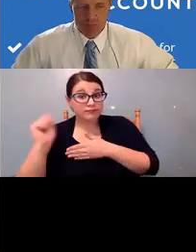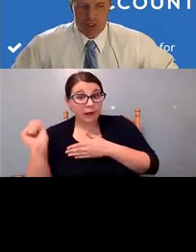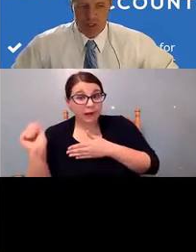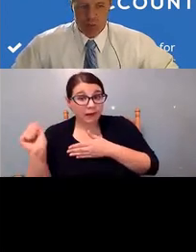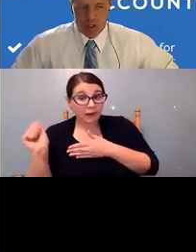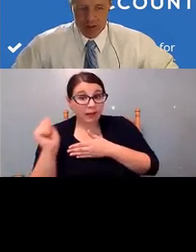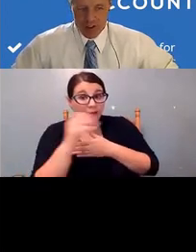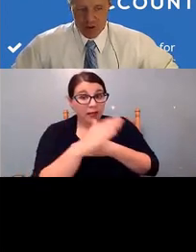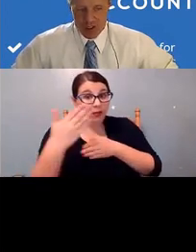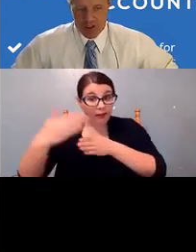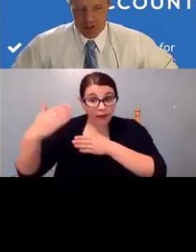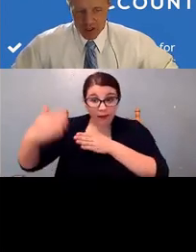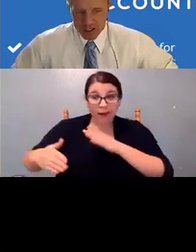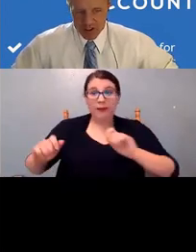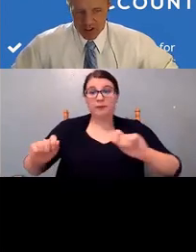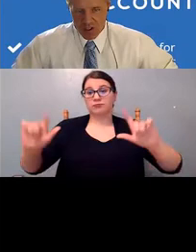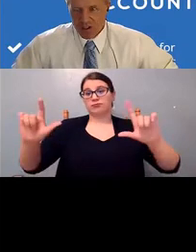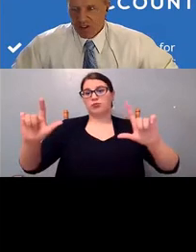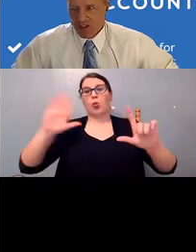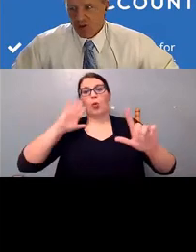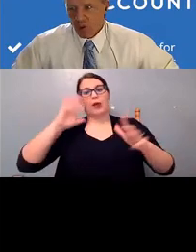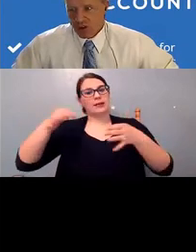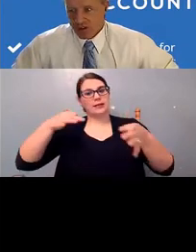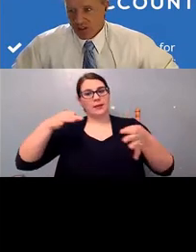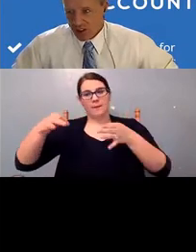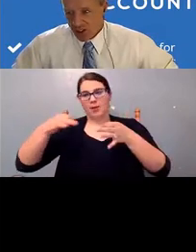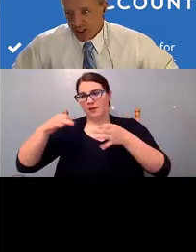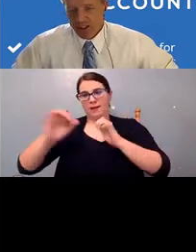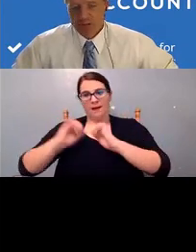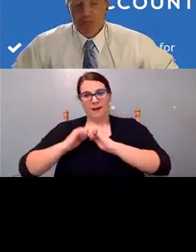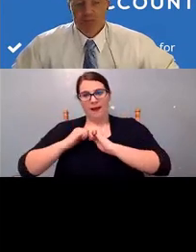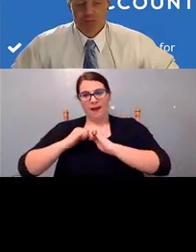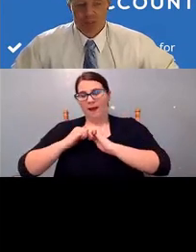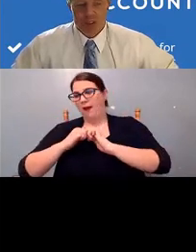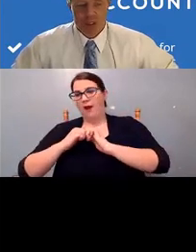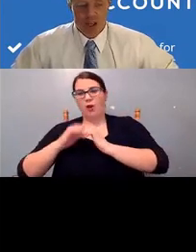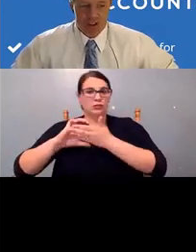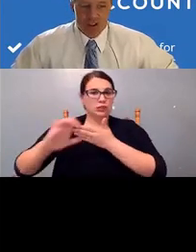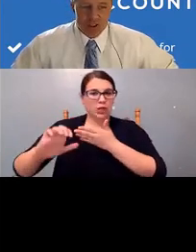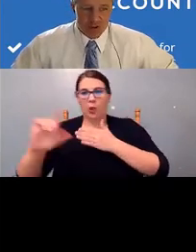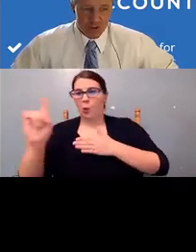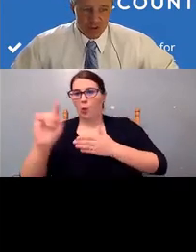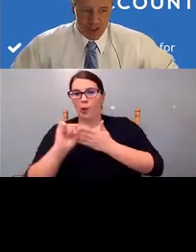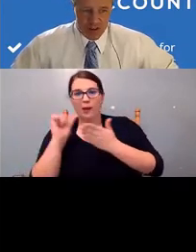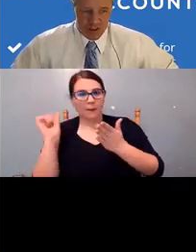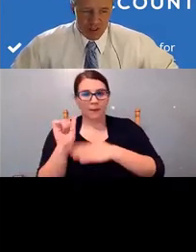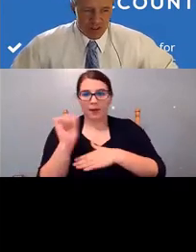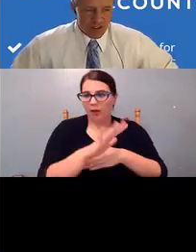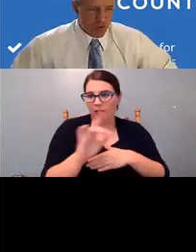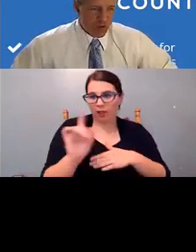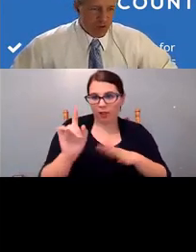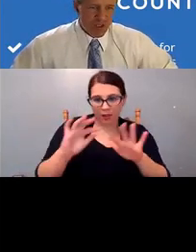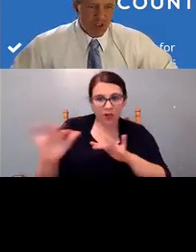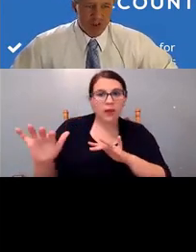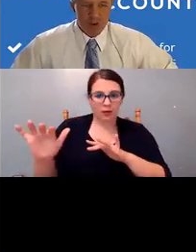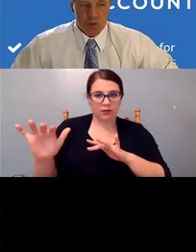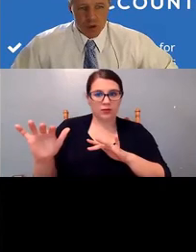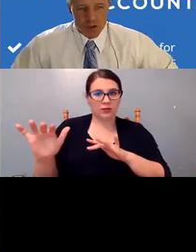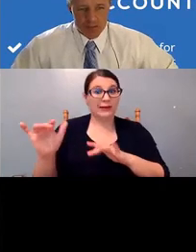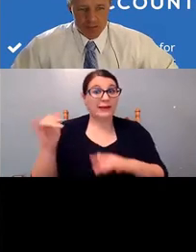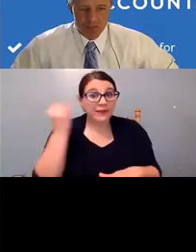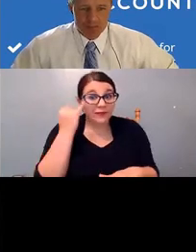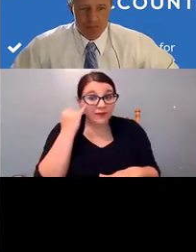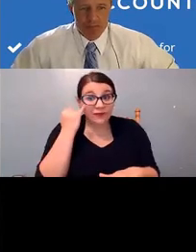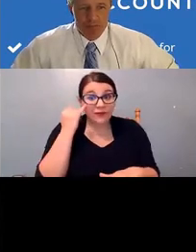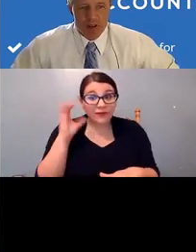screen, it will have instructions on that screen as to where to send the check. And as long as it's for $50 or